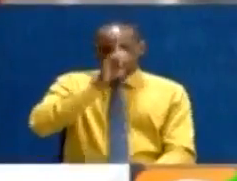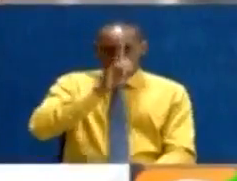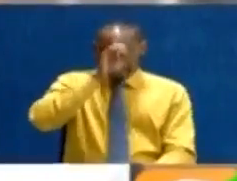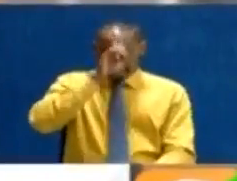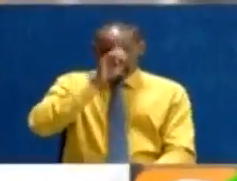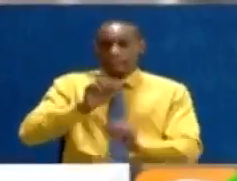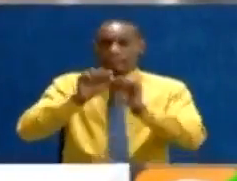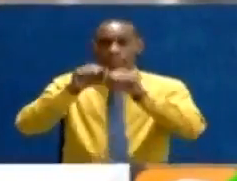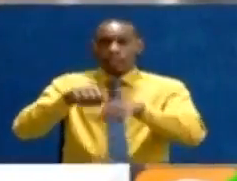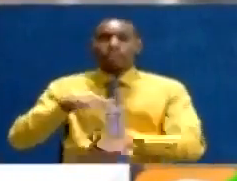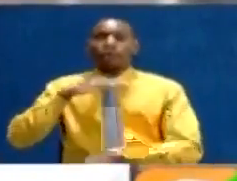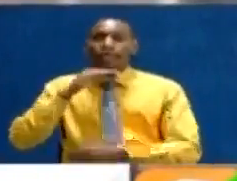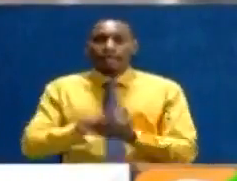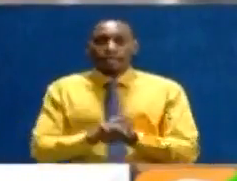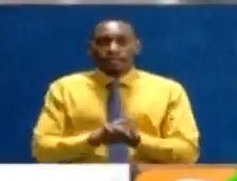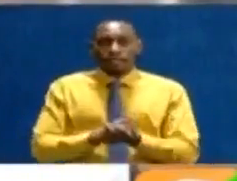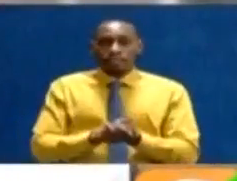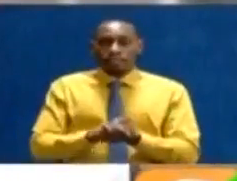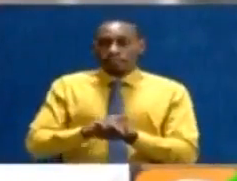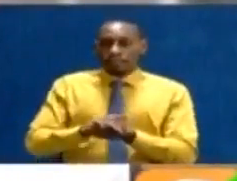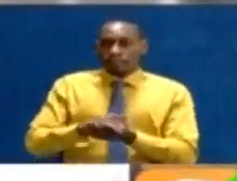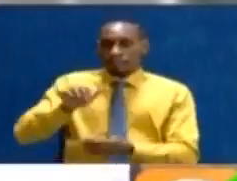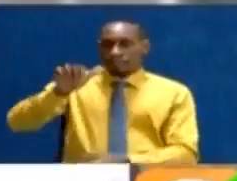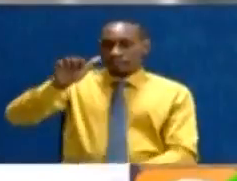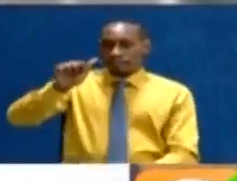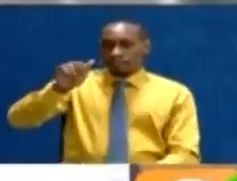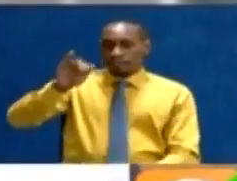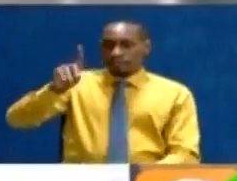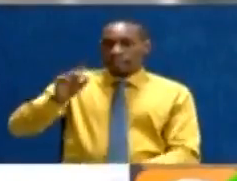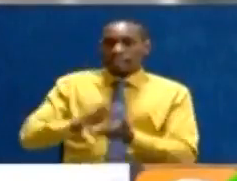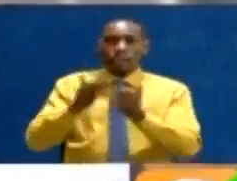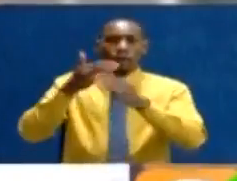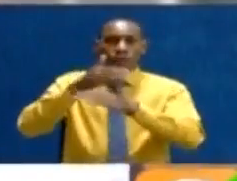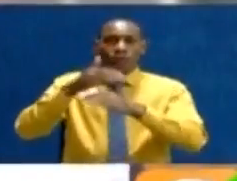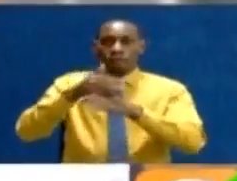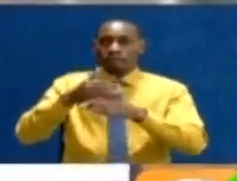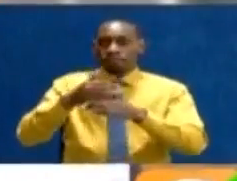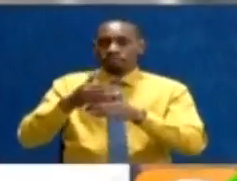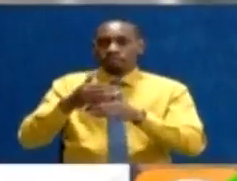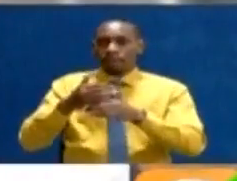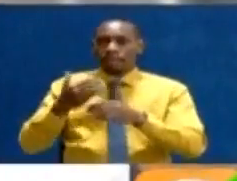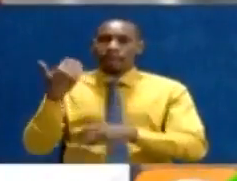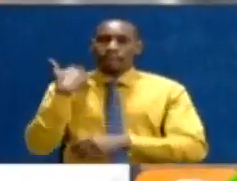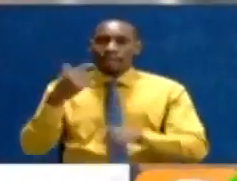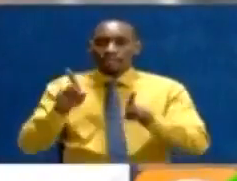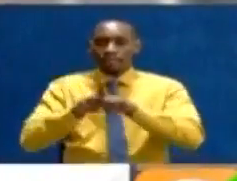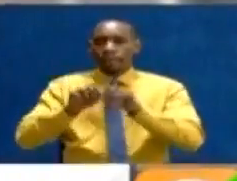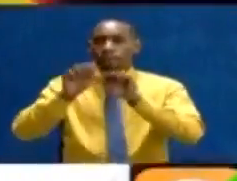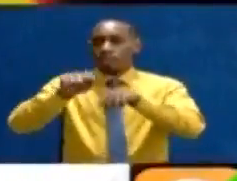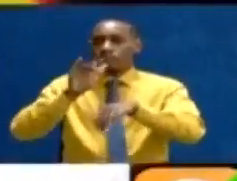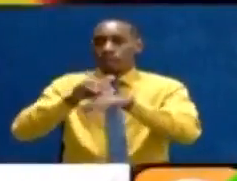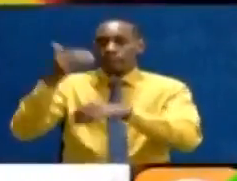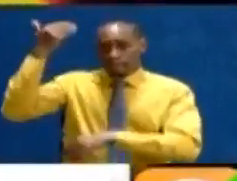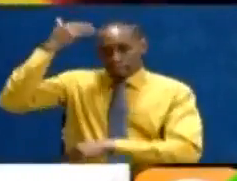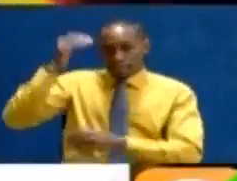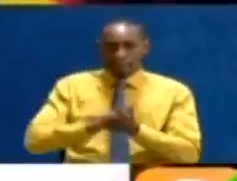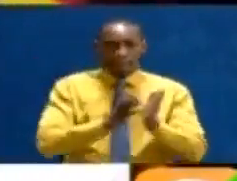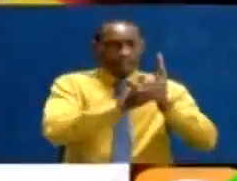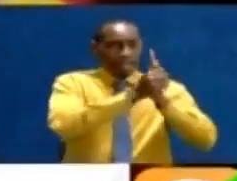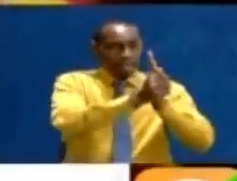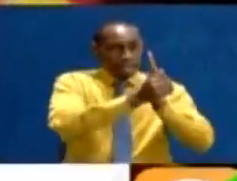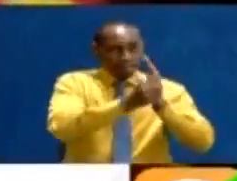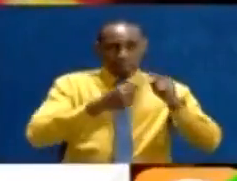that result to death. Too much acid in blood, what we call diabetic ketoacidosis, and other states that can actually affect the brain. With